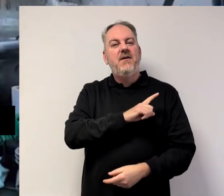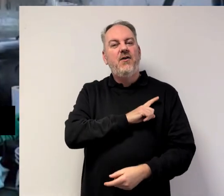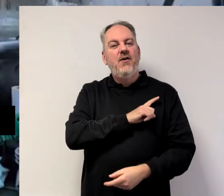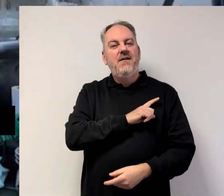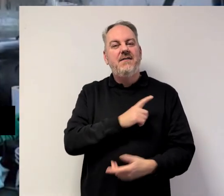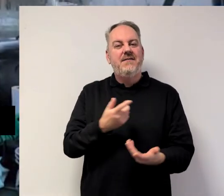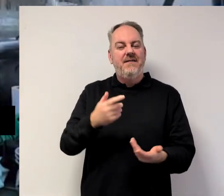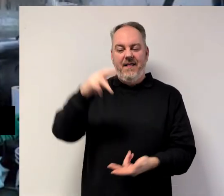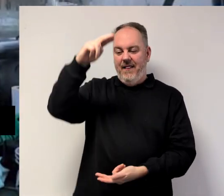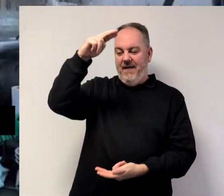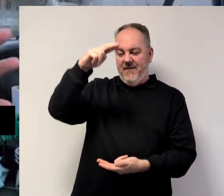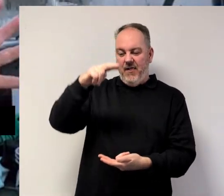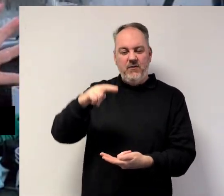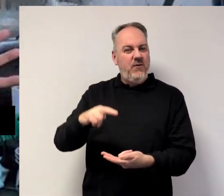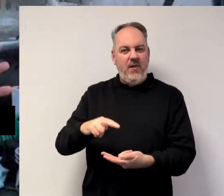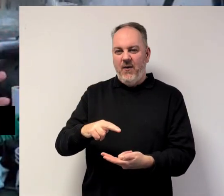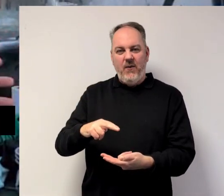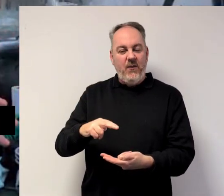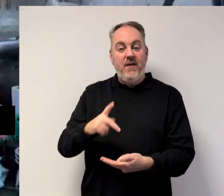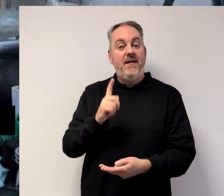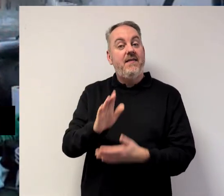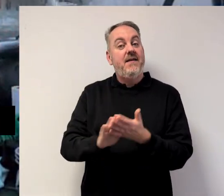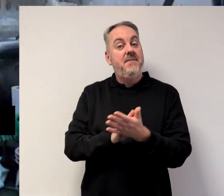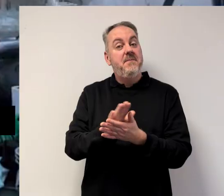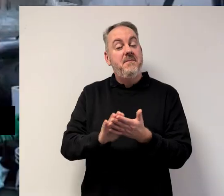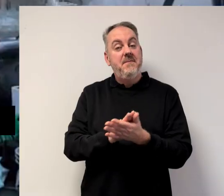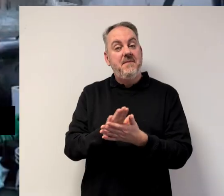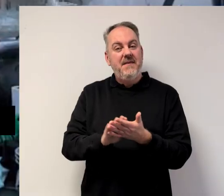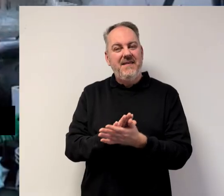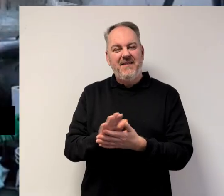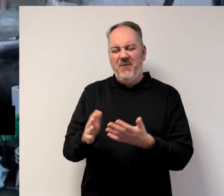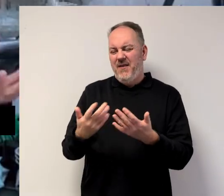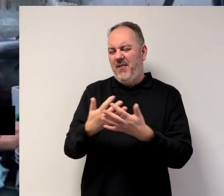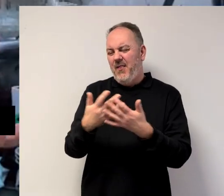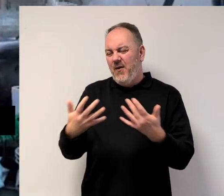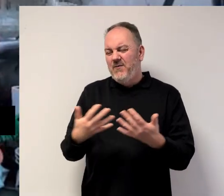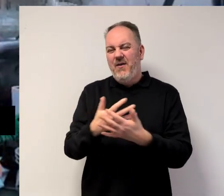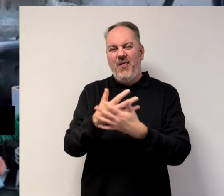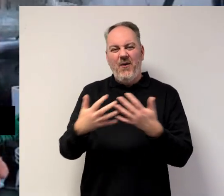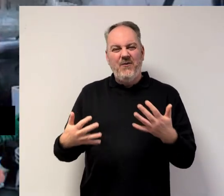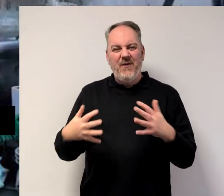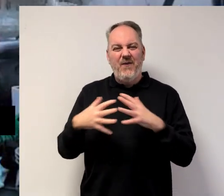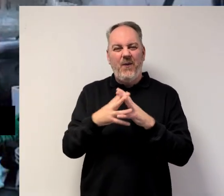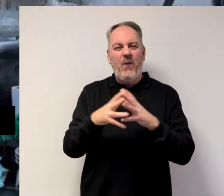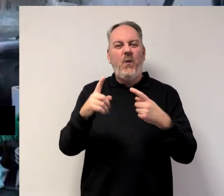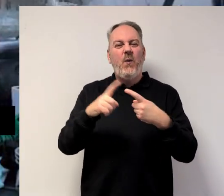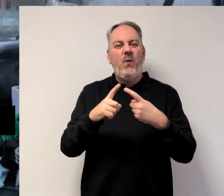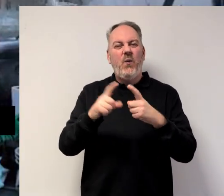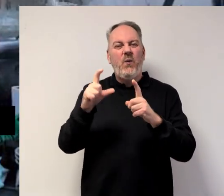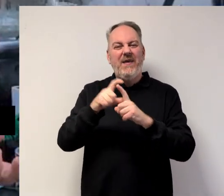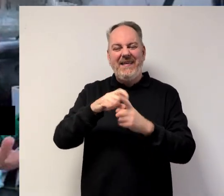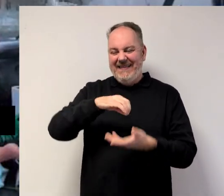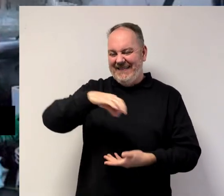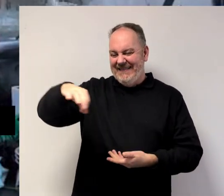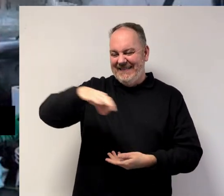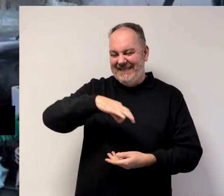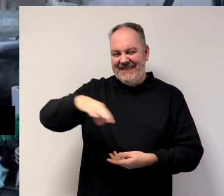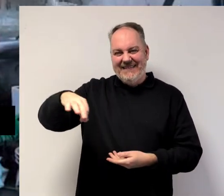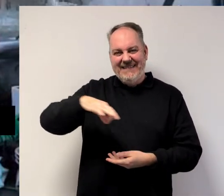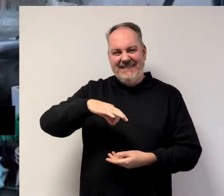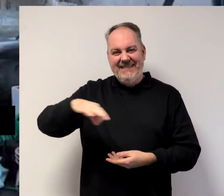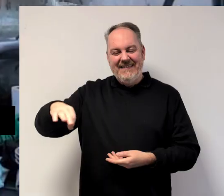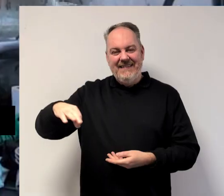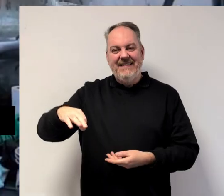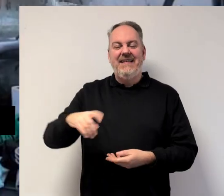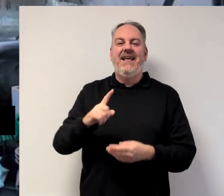was loads and loads of bags of leaves and what we would call horizons